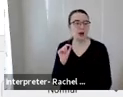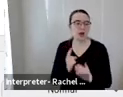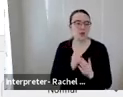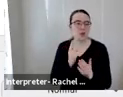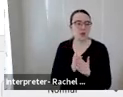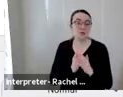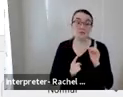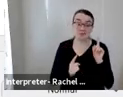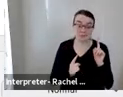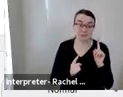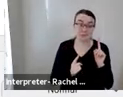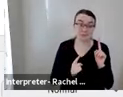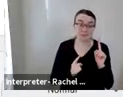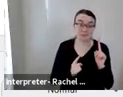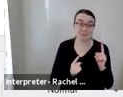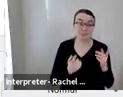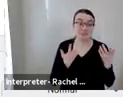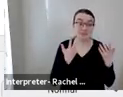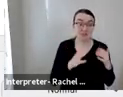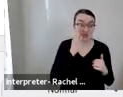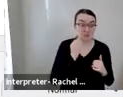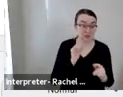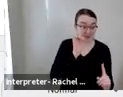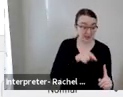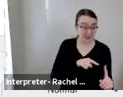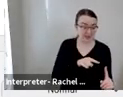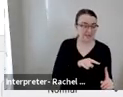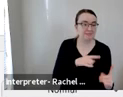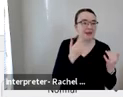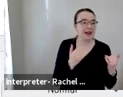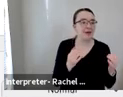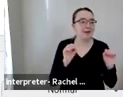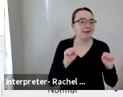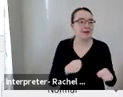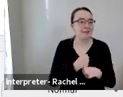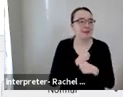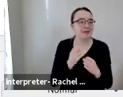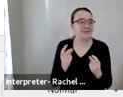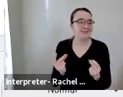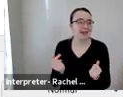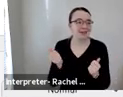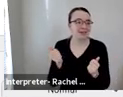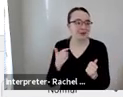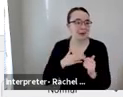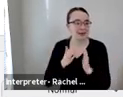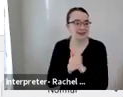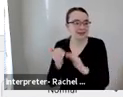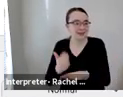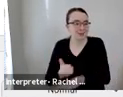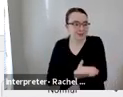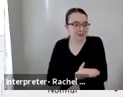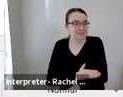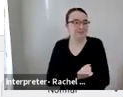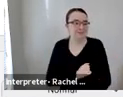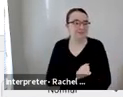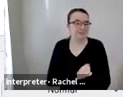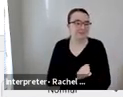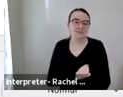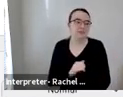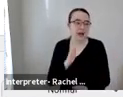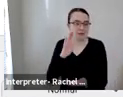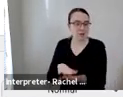Having done that experience now, I'm faster. I'm better at it because I've adopted a new tool set